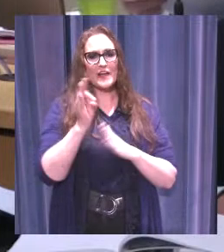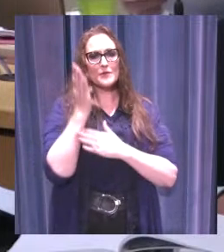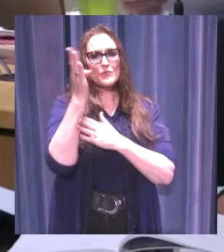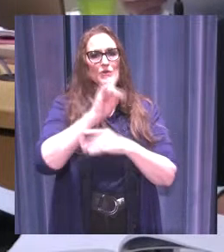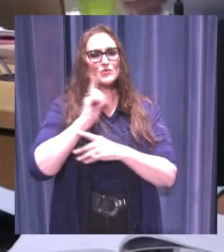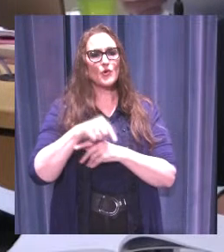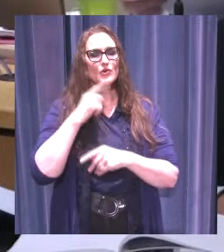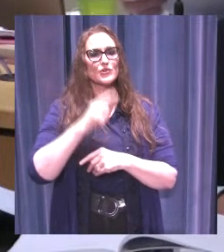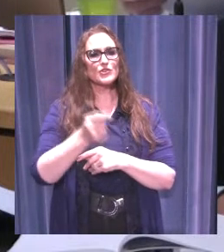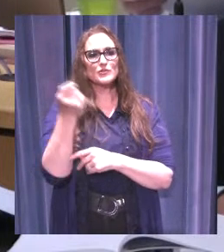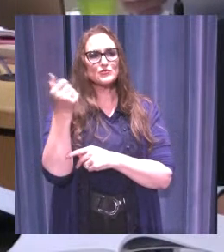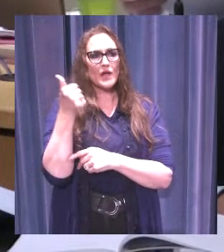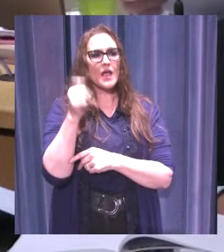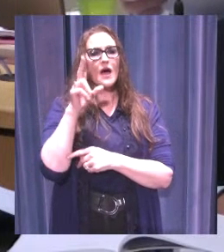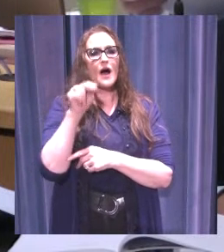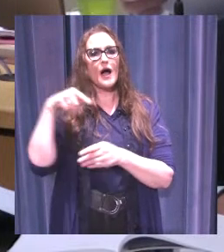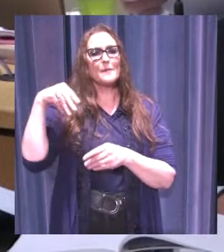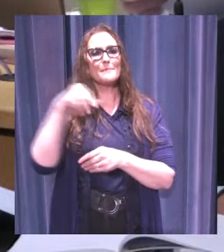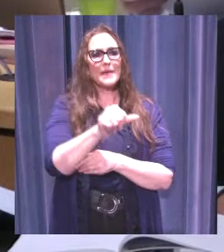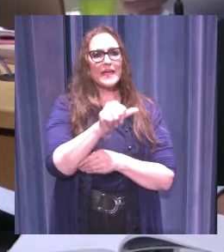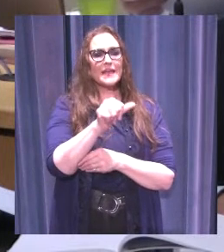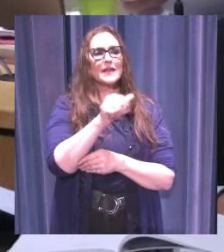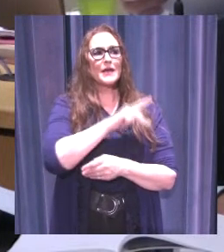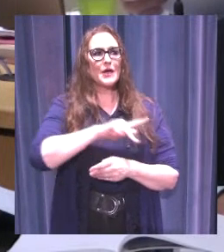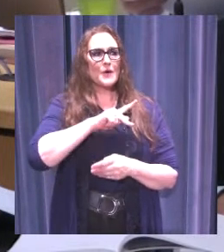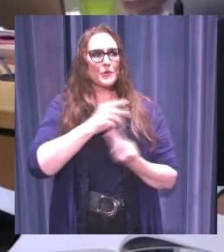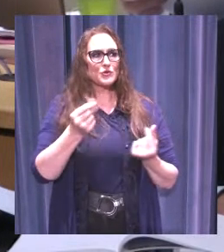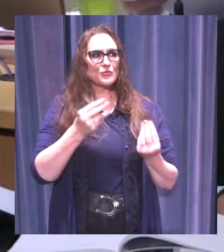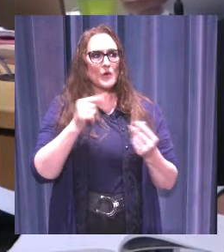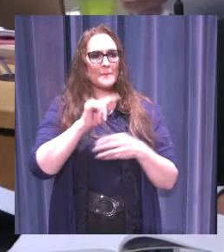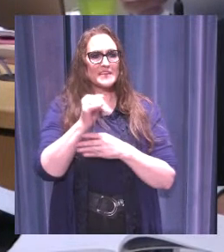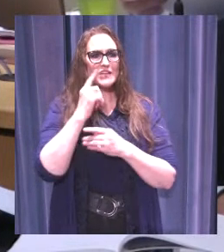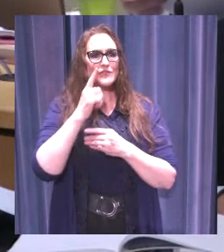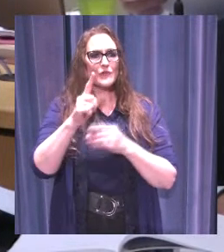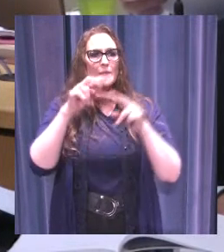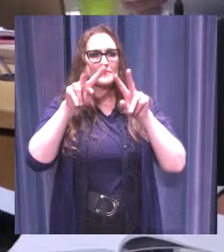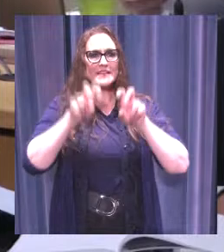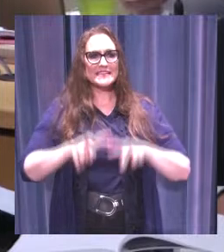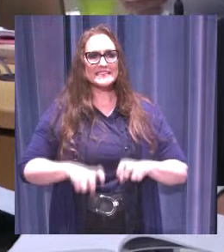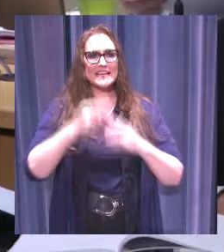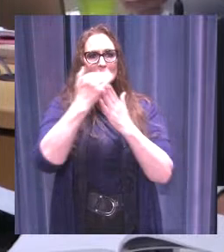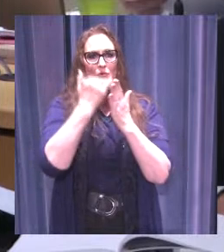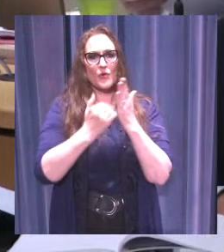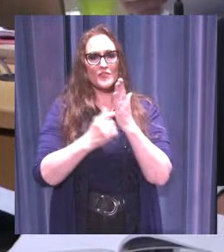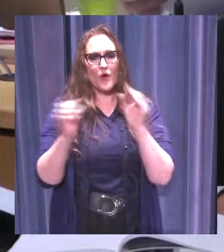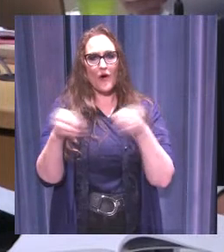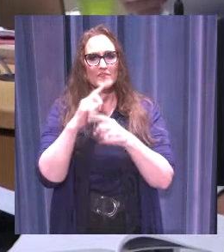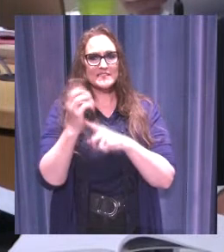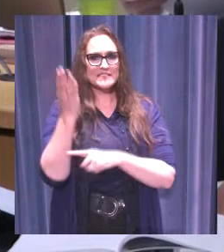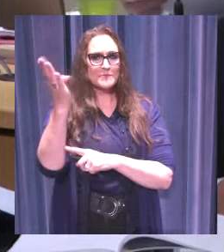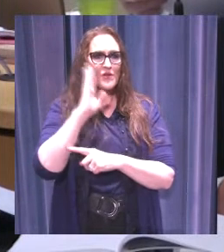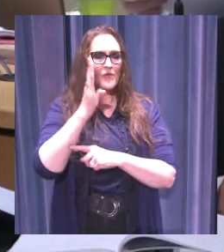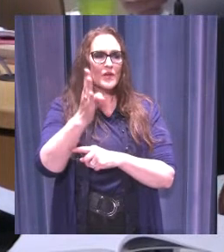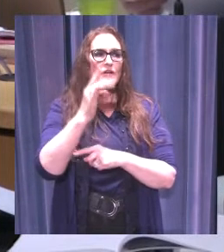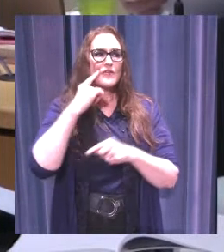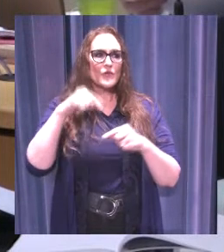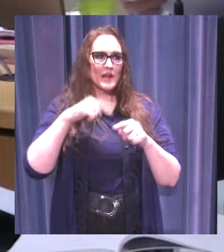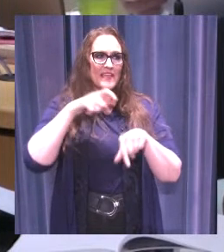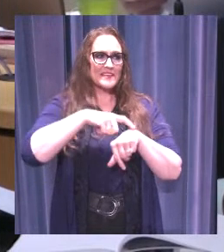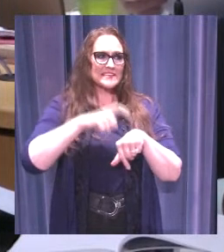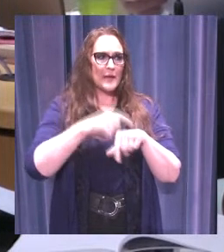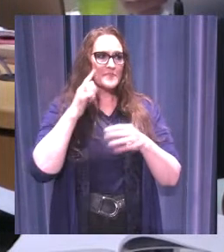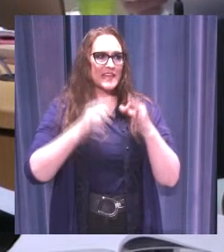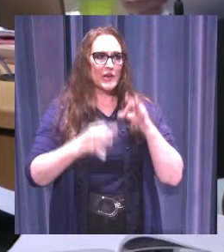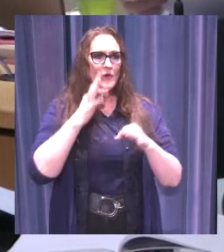to strike unpaid personal property taxes from assessment rolls, which our office will be submitting to the court at the time of the motion hearing, which is scheduled